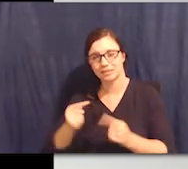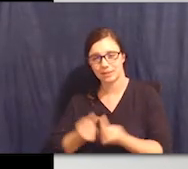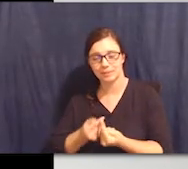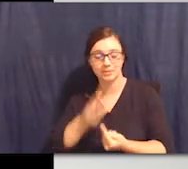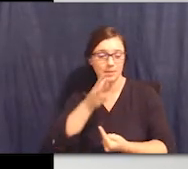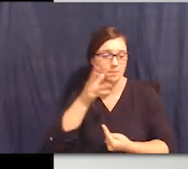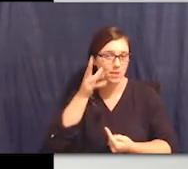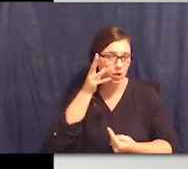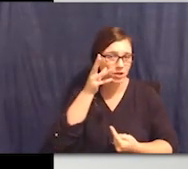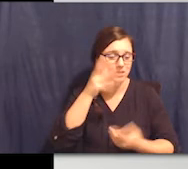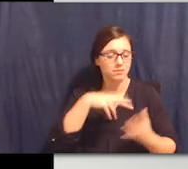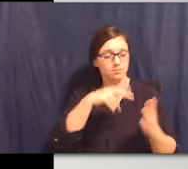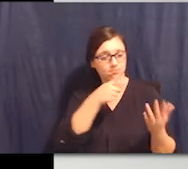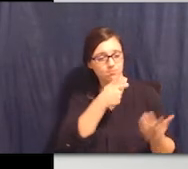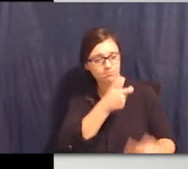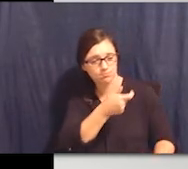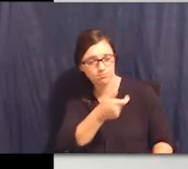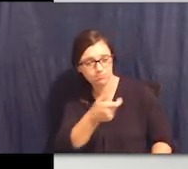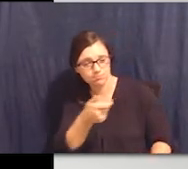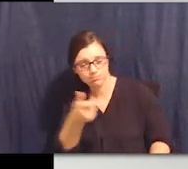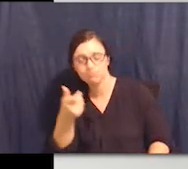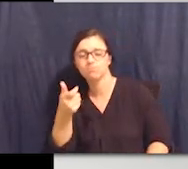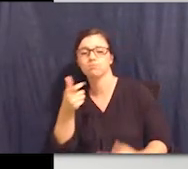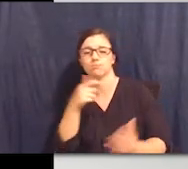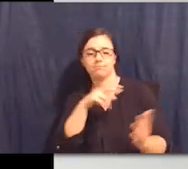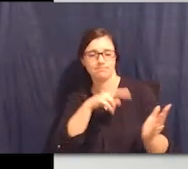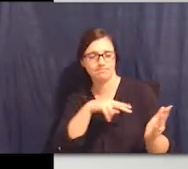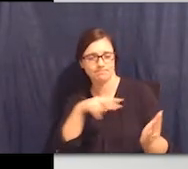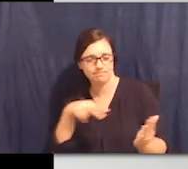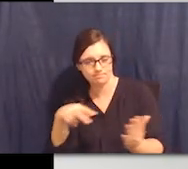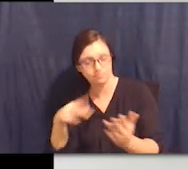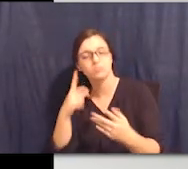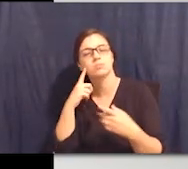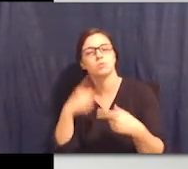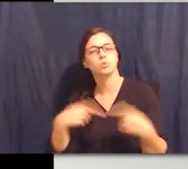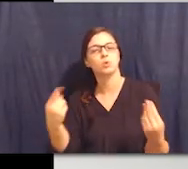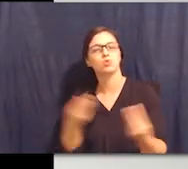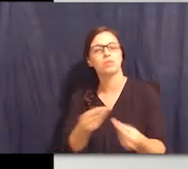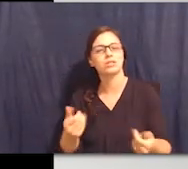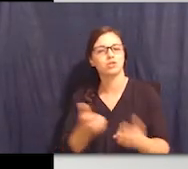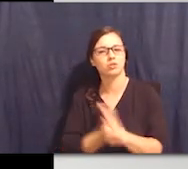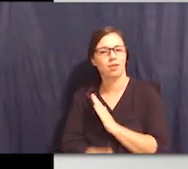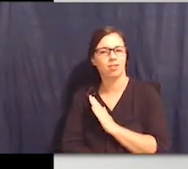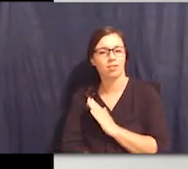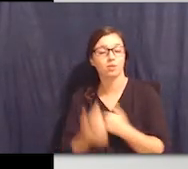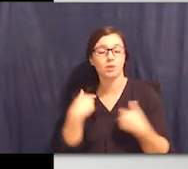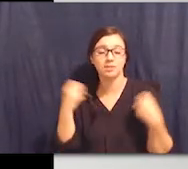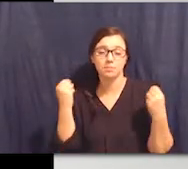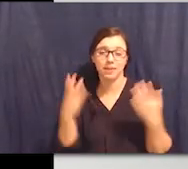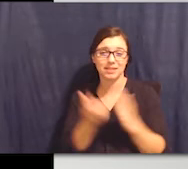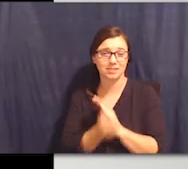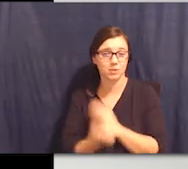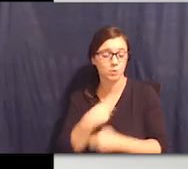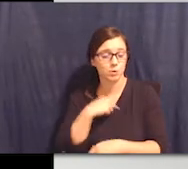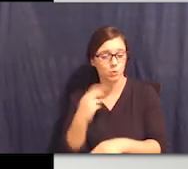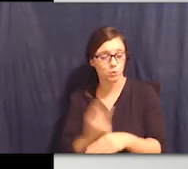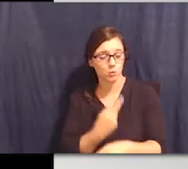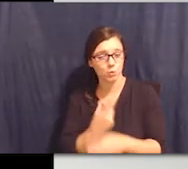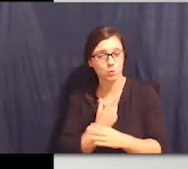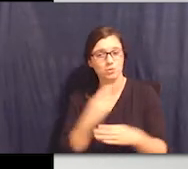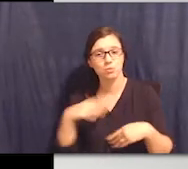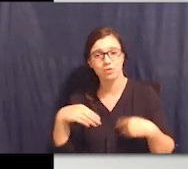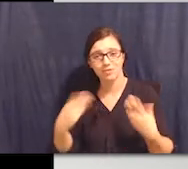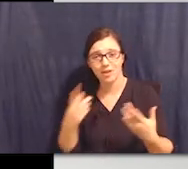parents to kind of go through and say, it gives you dispute resolution skills. So it has a lot of skills that we use and